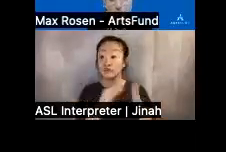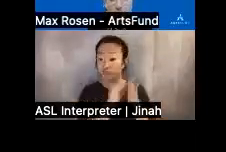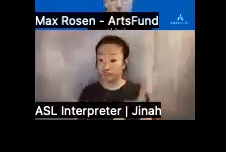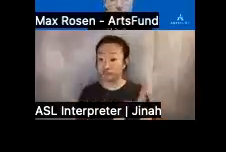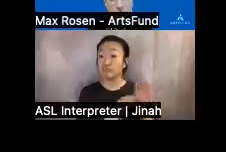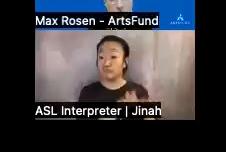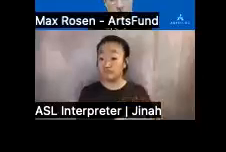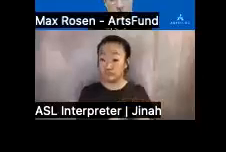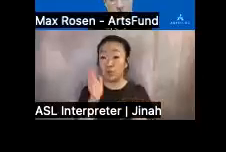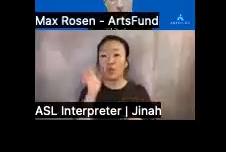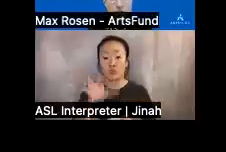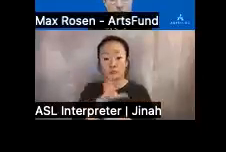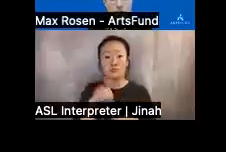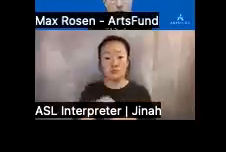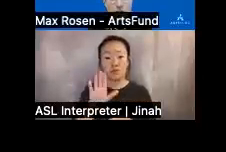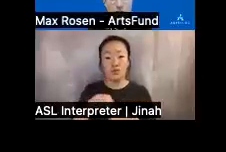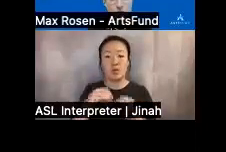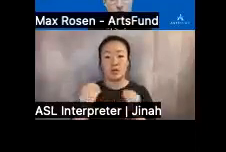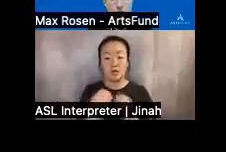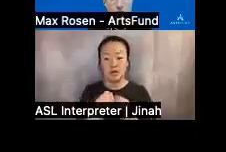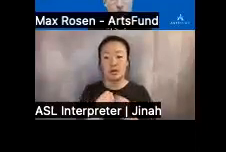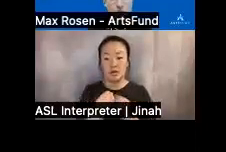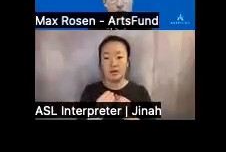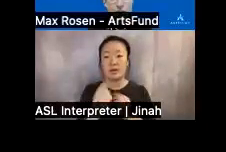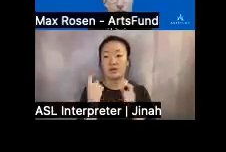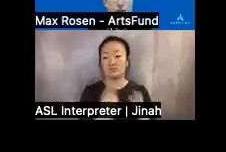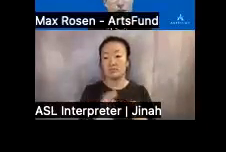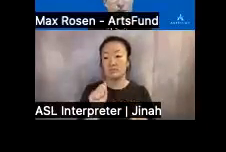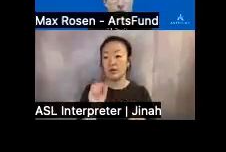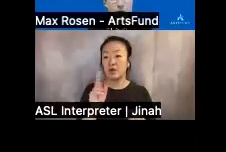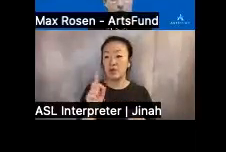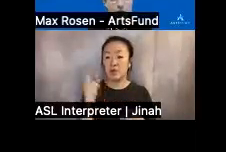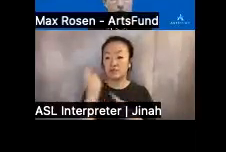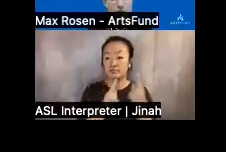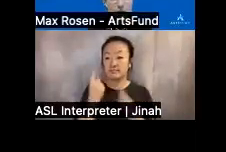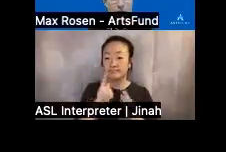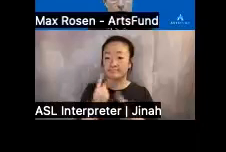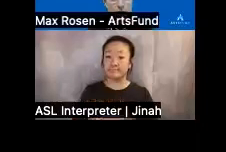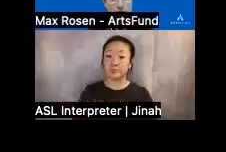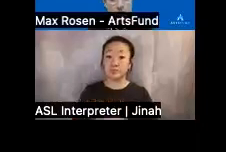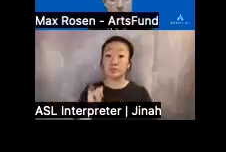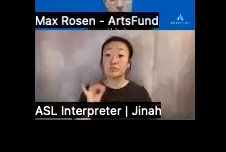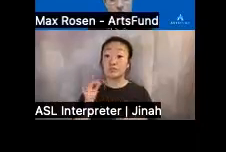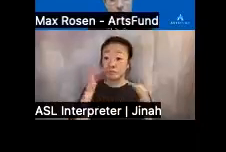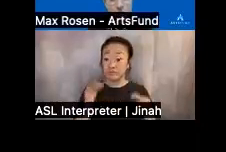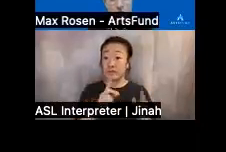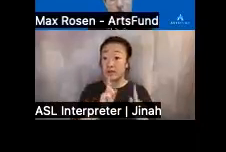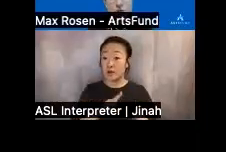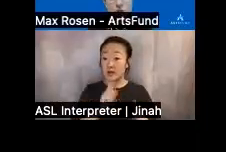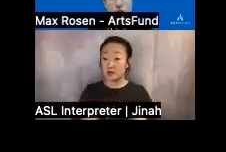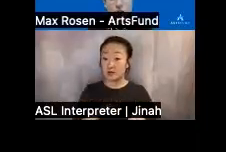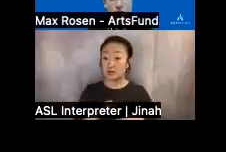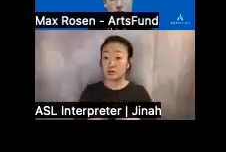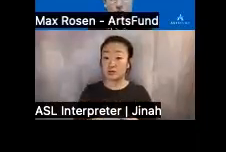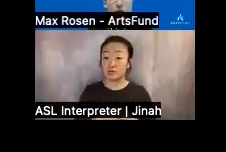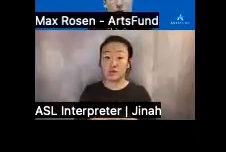be factored into your organization's award consideration. If you choose to answer demographic data questions with "do